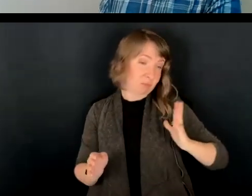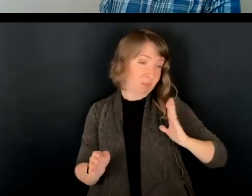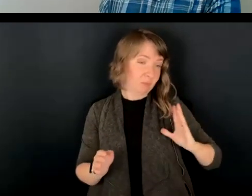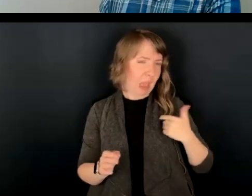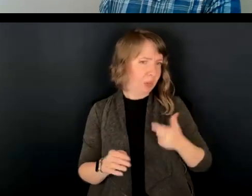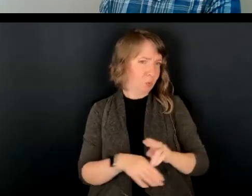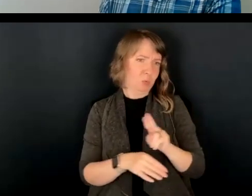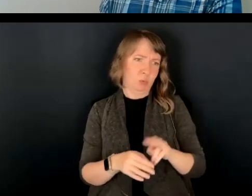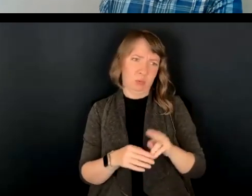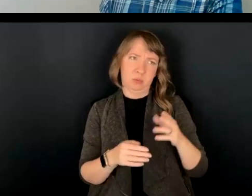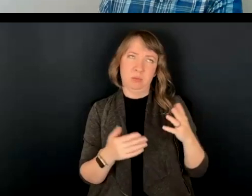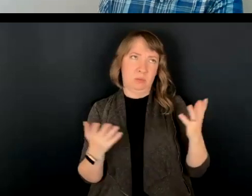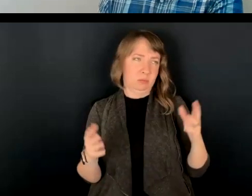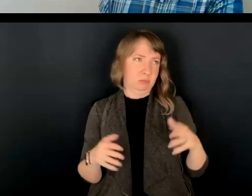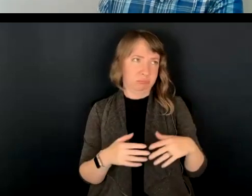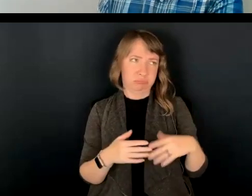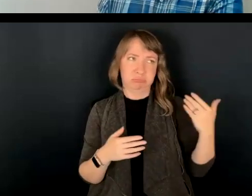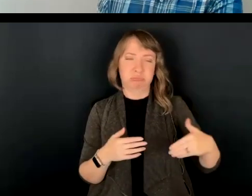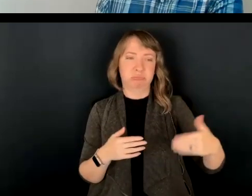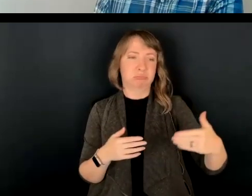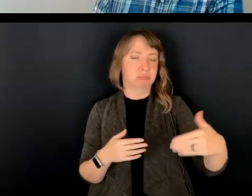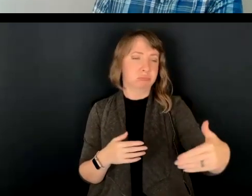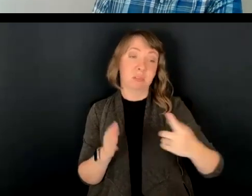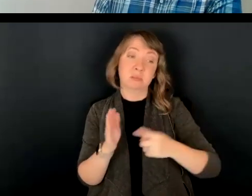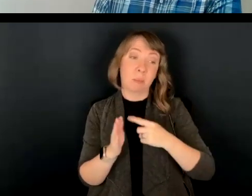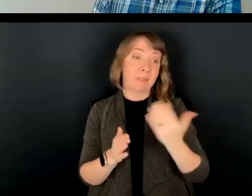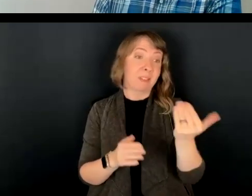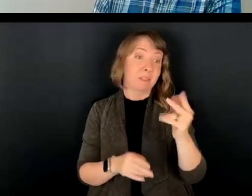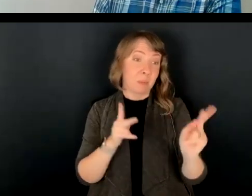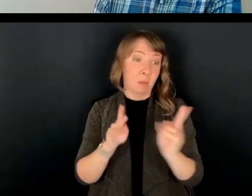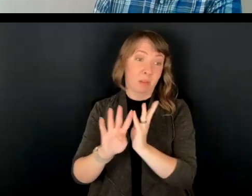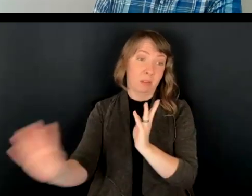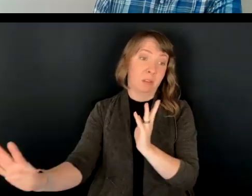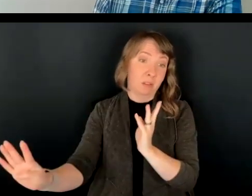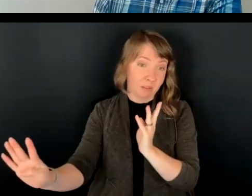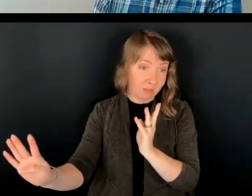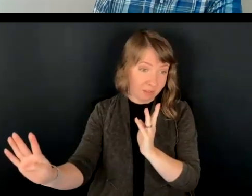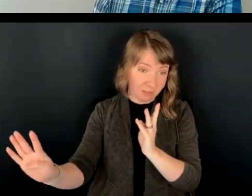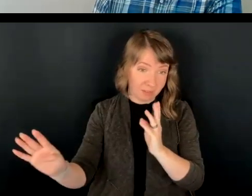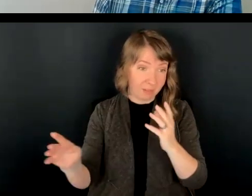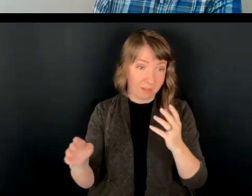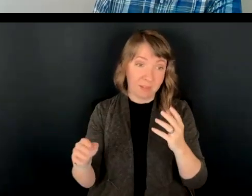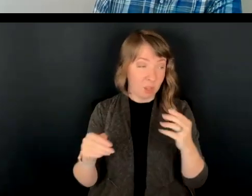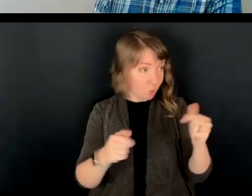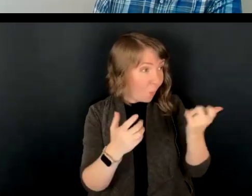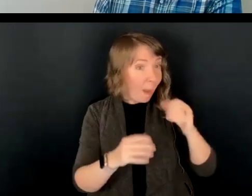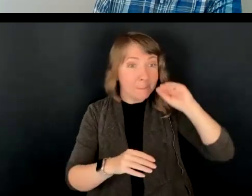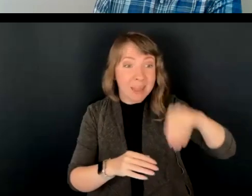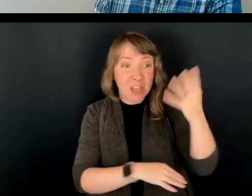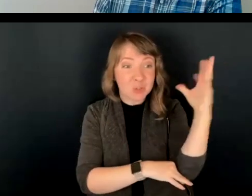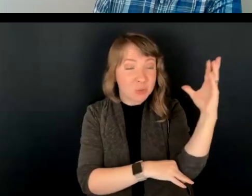lot of times to get people, and sometimes I'd have 15 people standing there waiting to plant pine trees for me, but they weren't getting away from